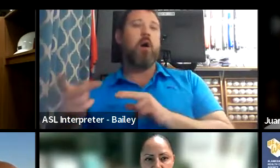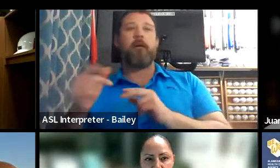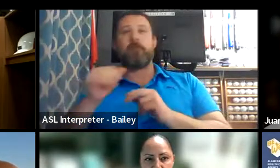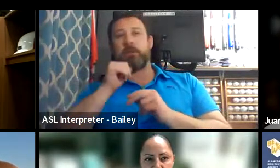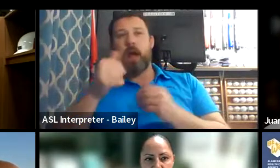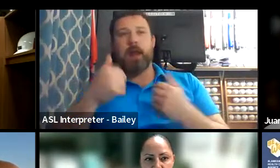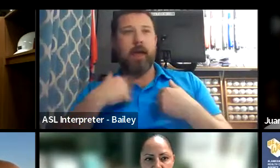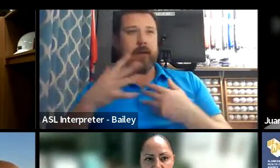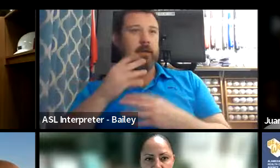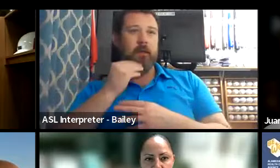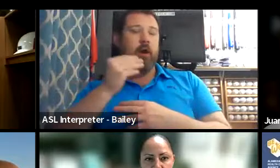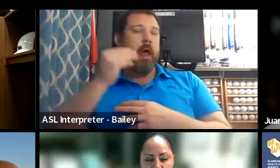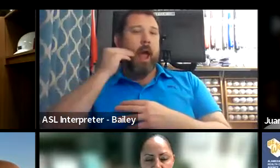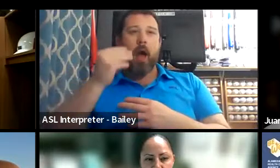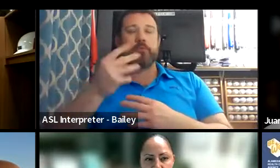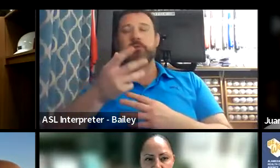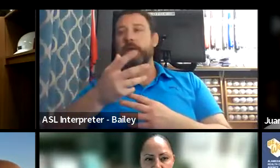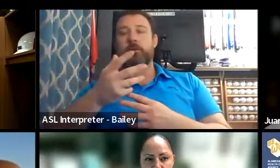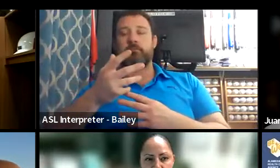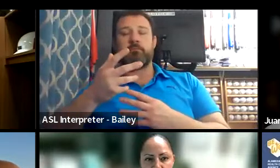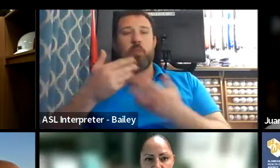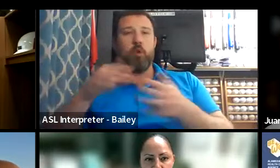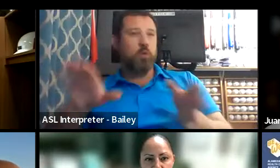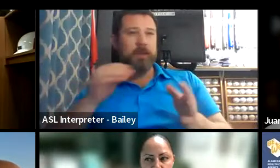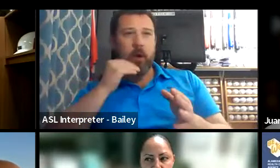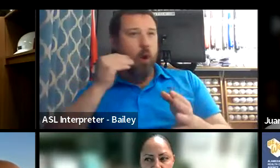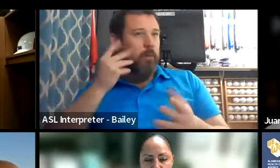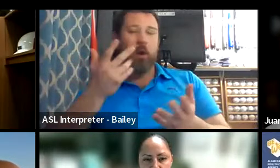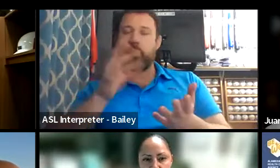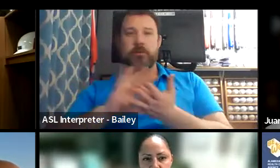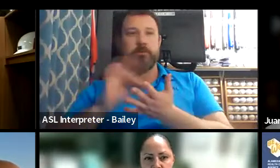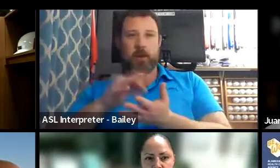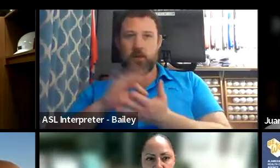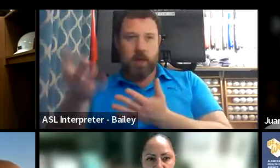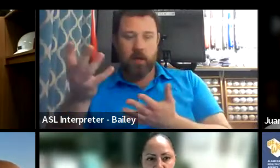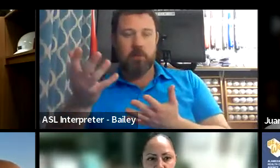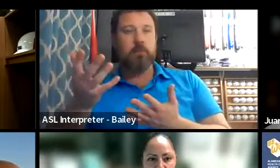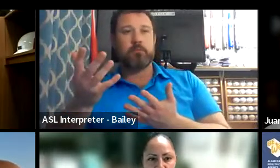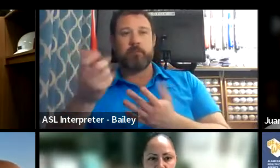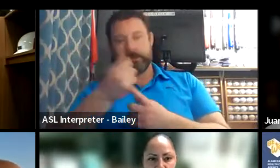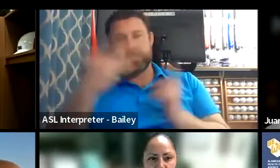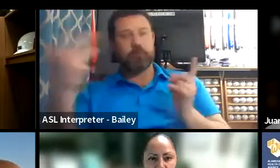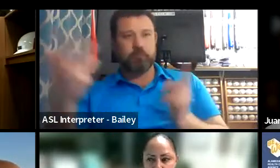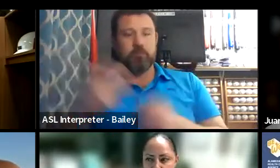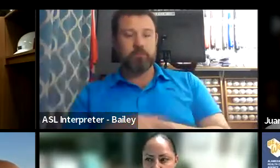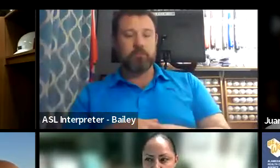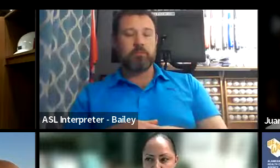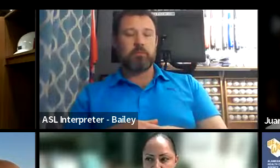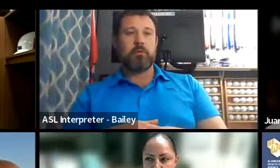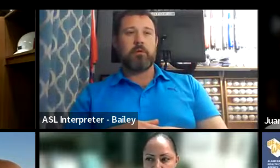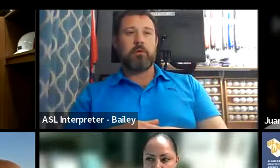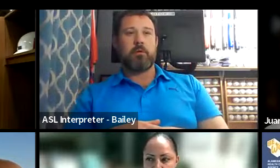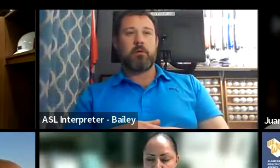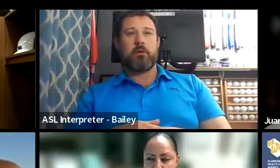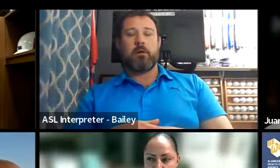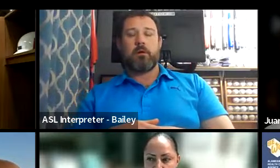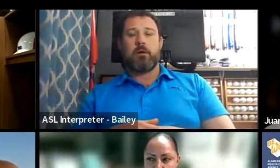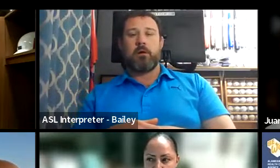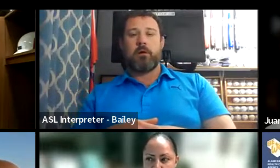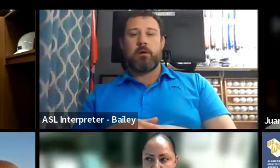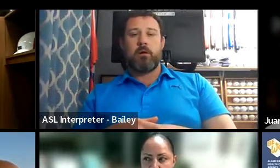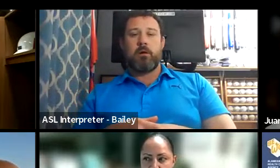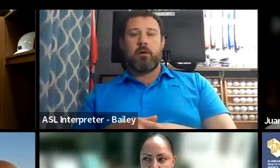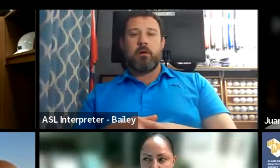their housing taken away, not having their Medi-Cal taken away, et cetera. And then